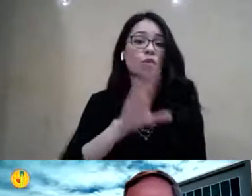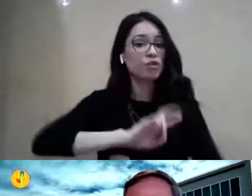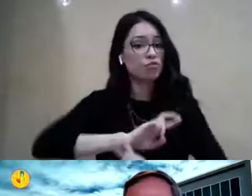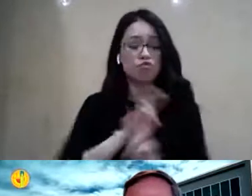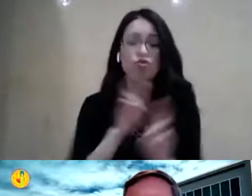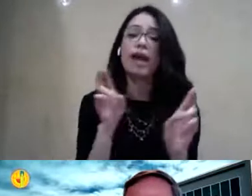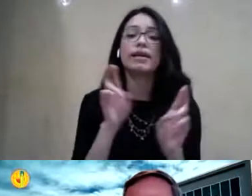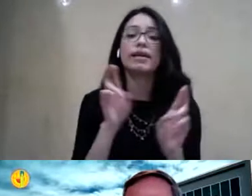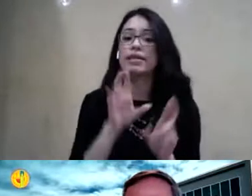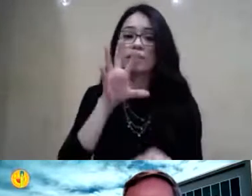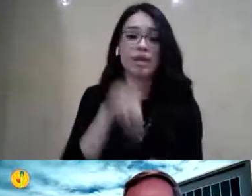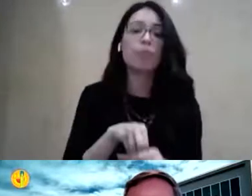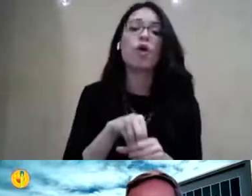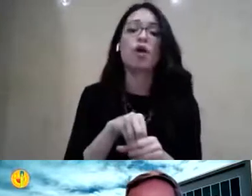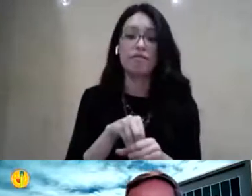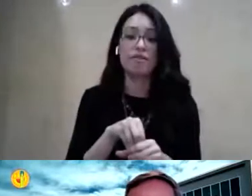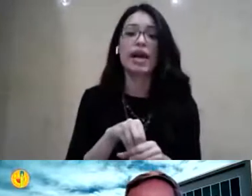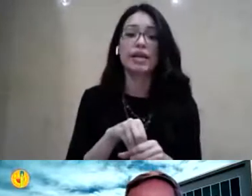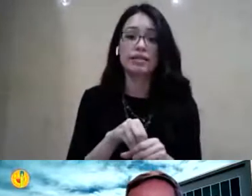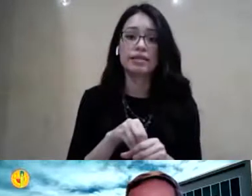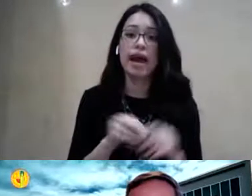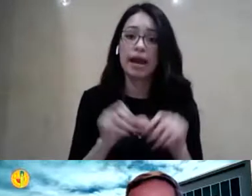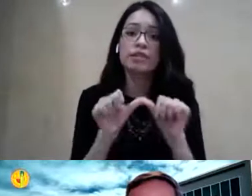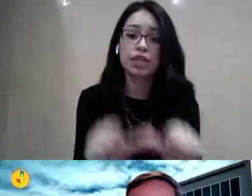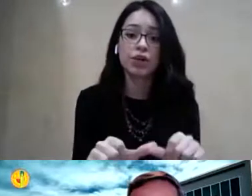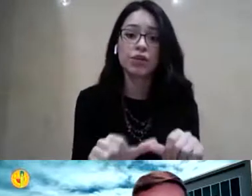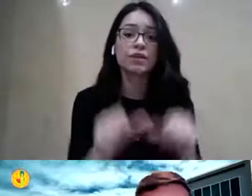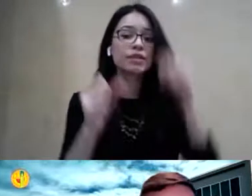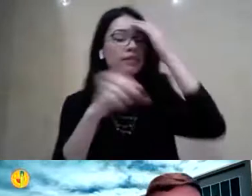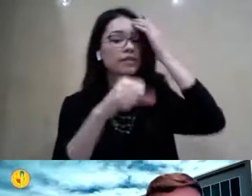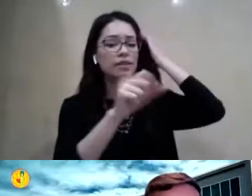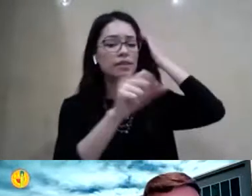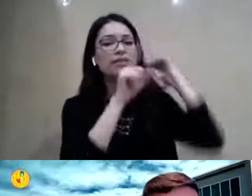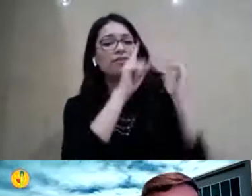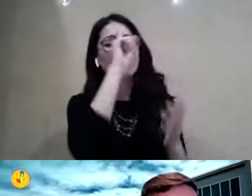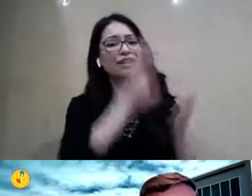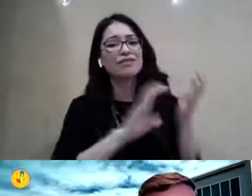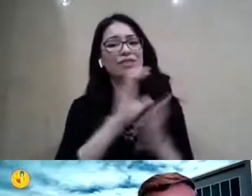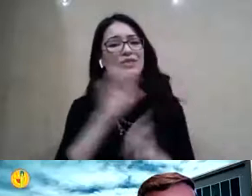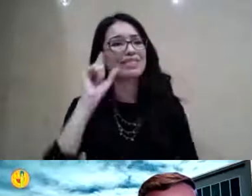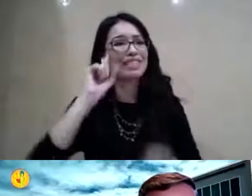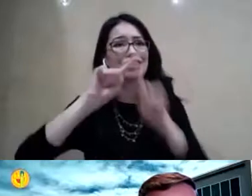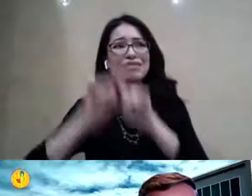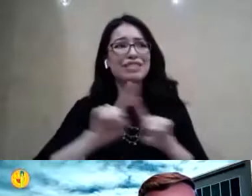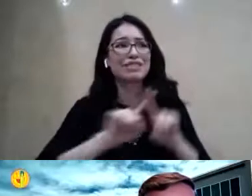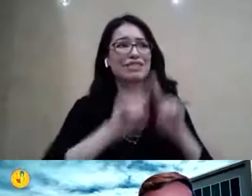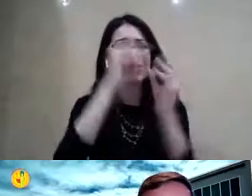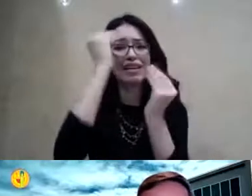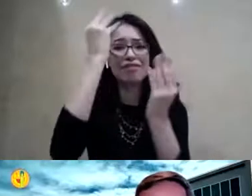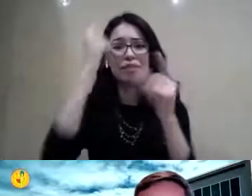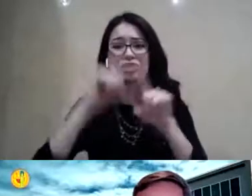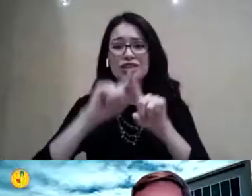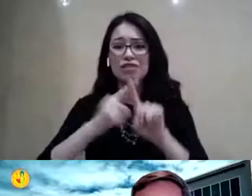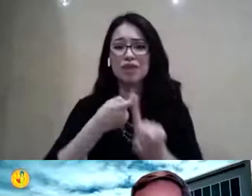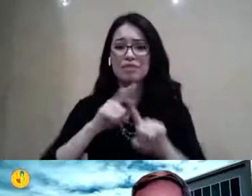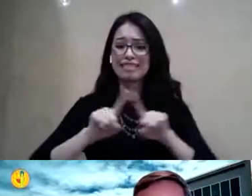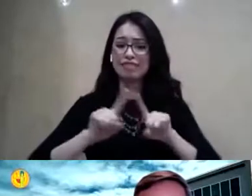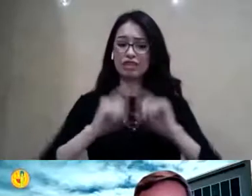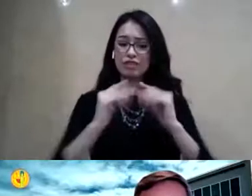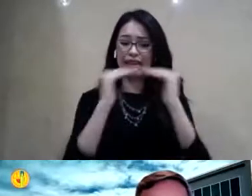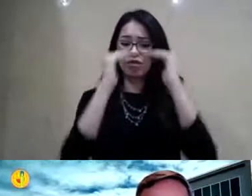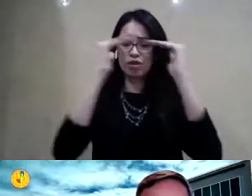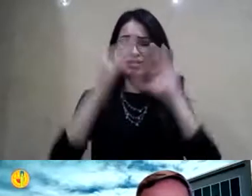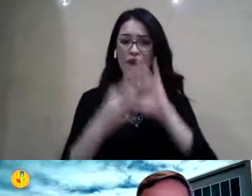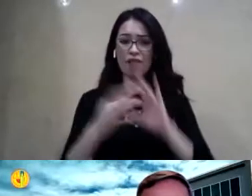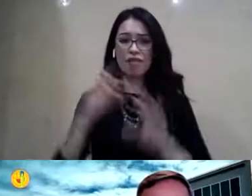Thanks, Superintendent. You know, that is confusing to hear so many different pieces of information from different levels of government. And I think one big question we've heard from a